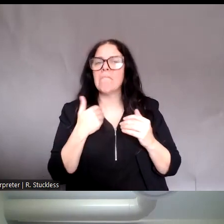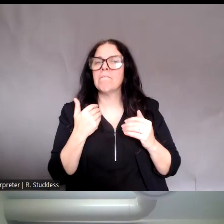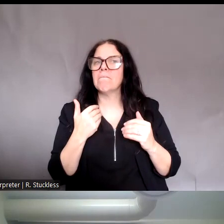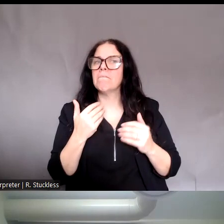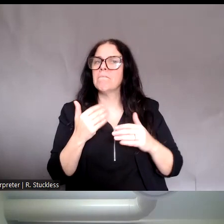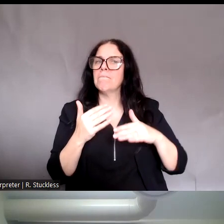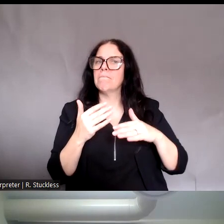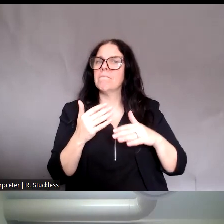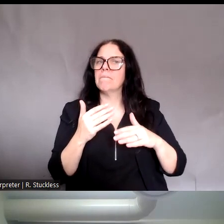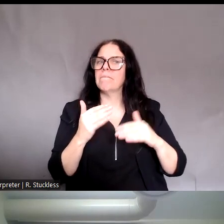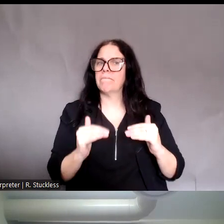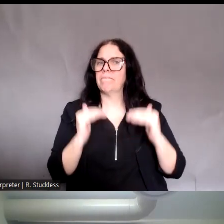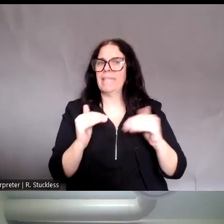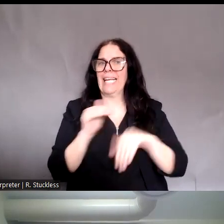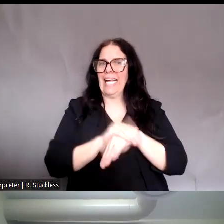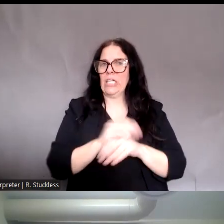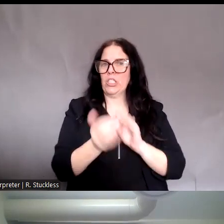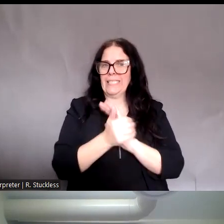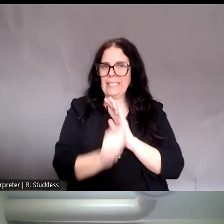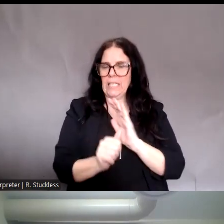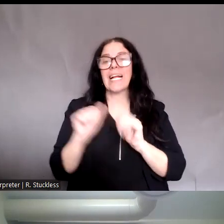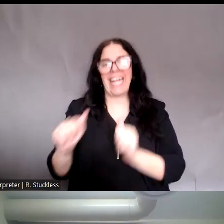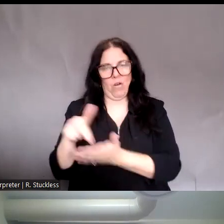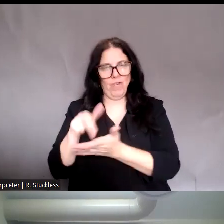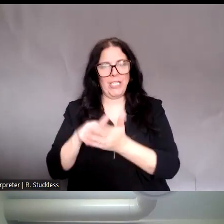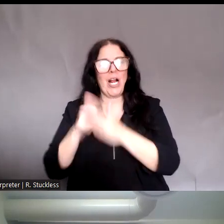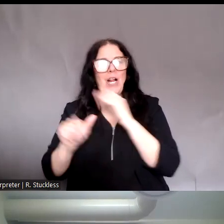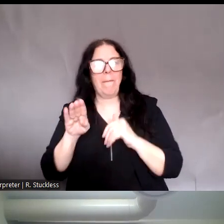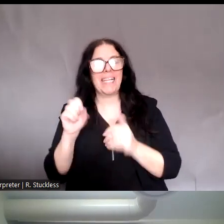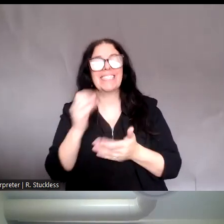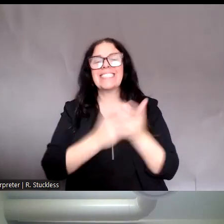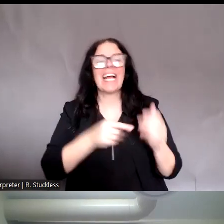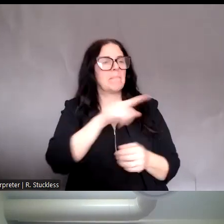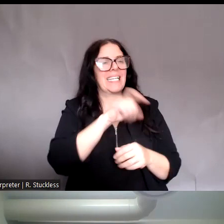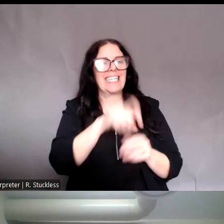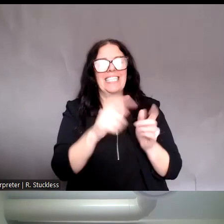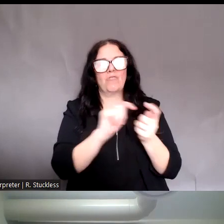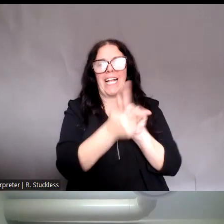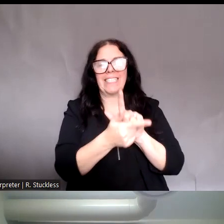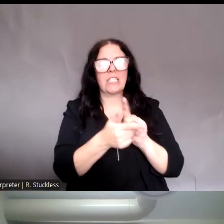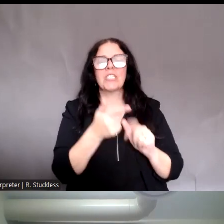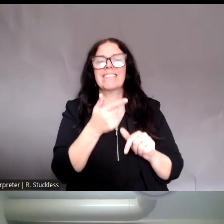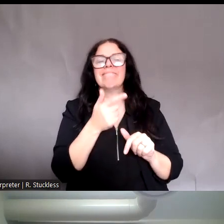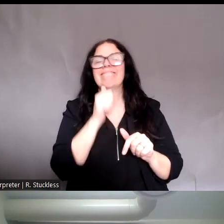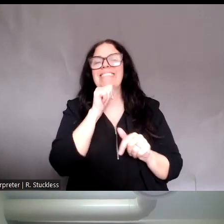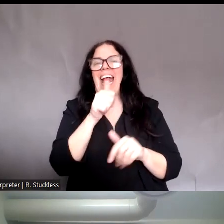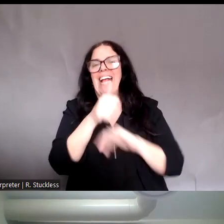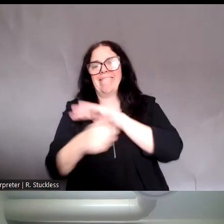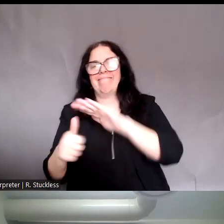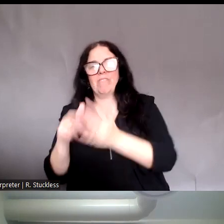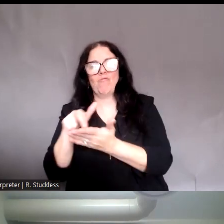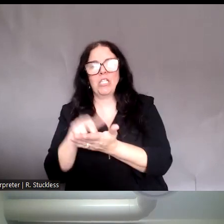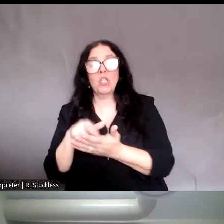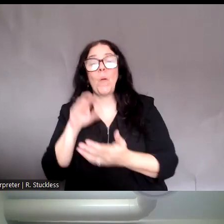well as some that needed the translation, and therefore we did not register those folks. So it was a really